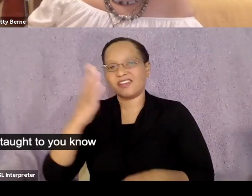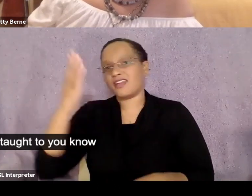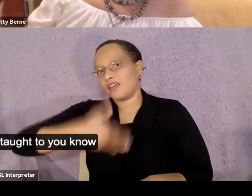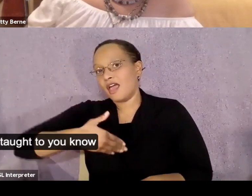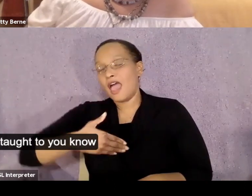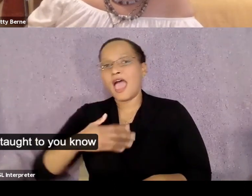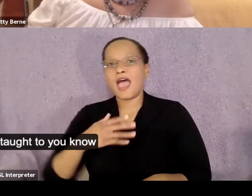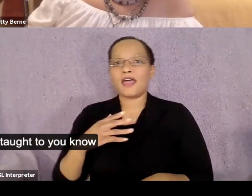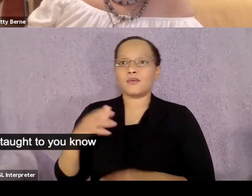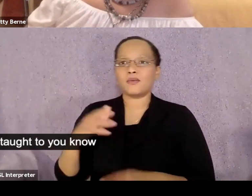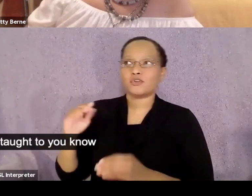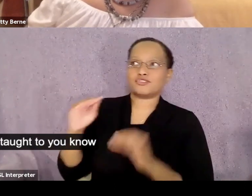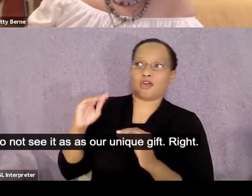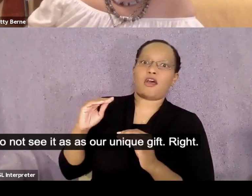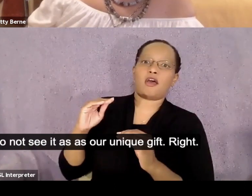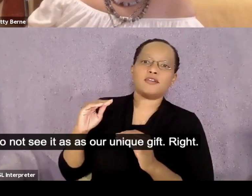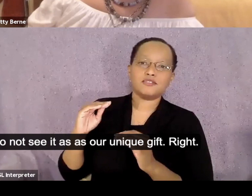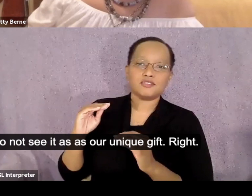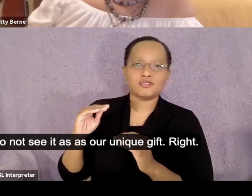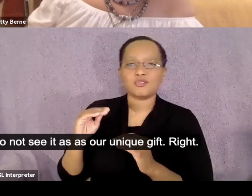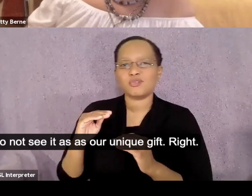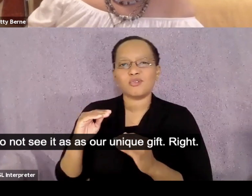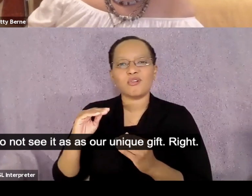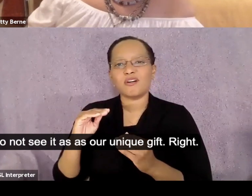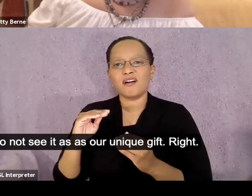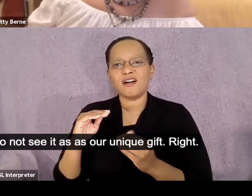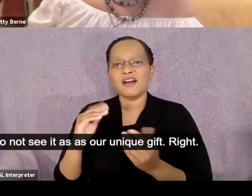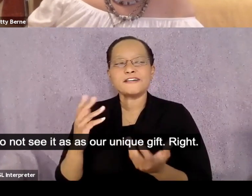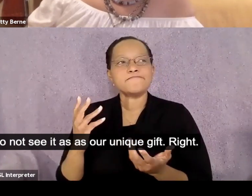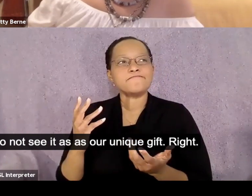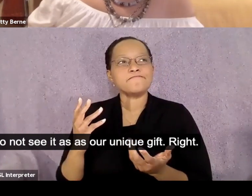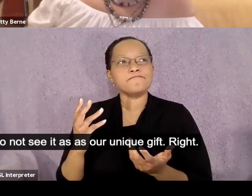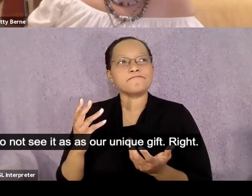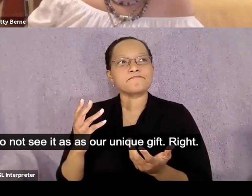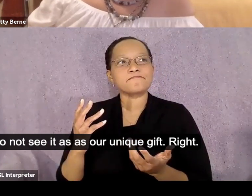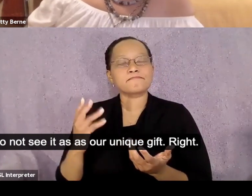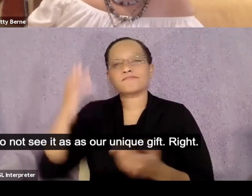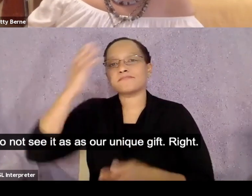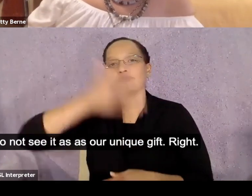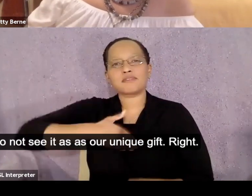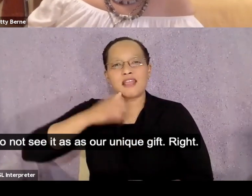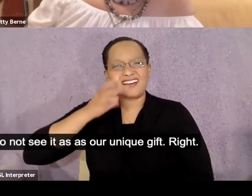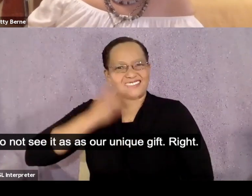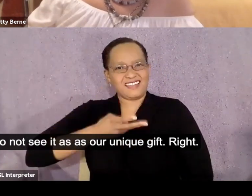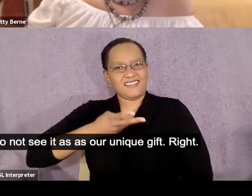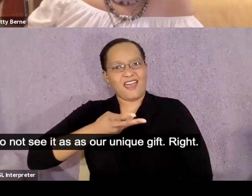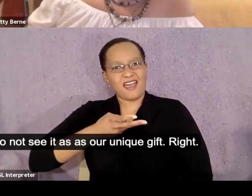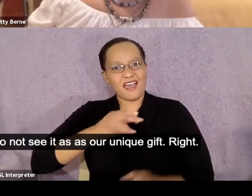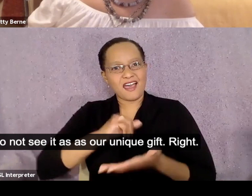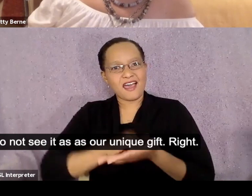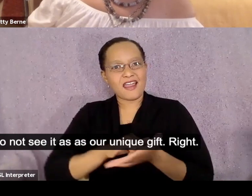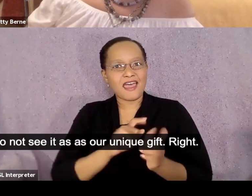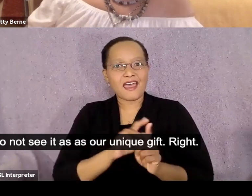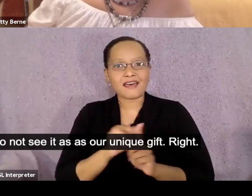to, that we should undermine. Like we're taught to not see it as our